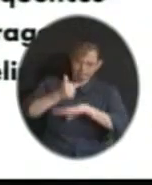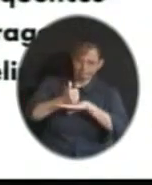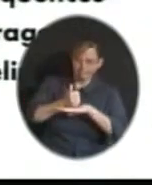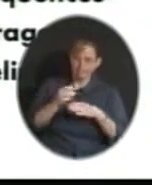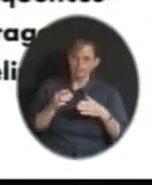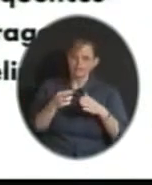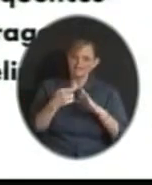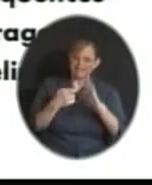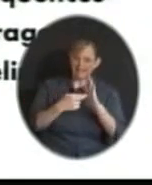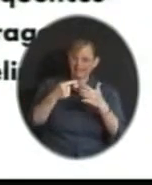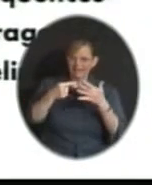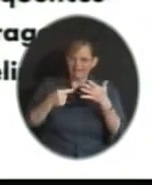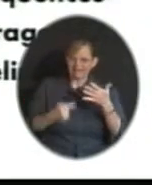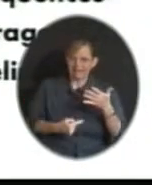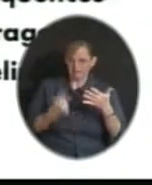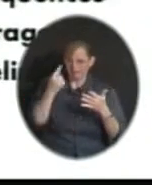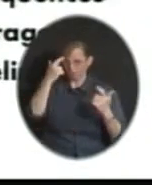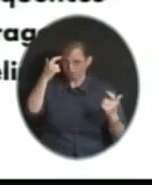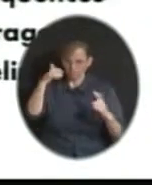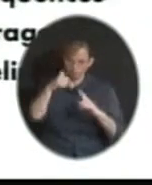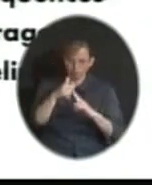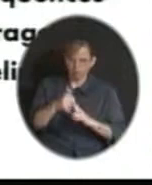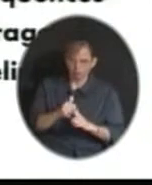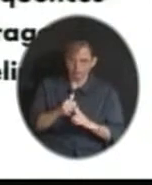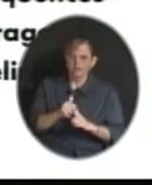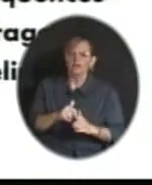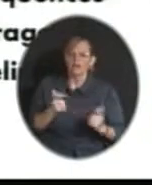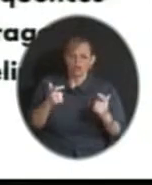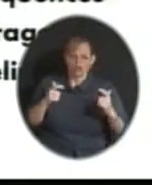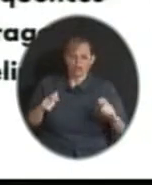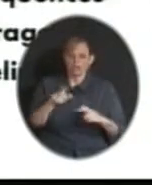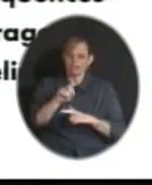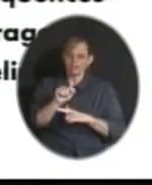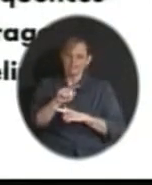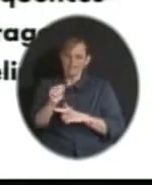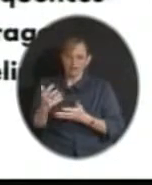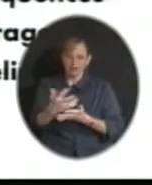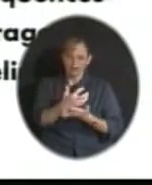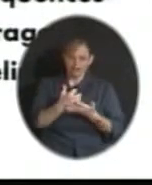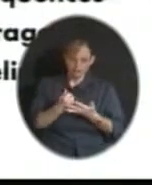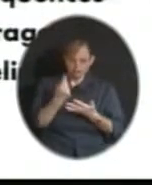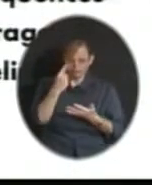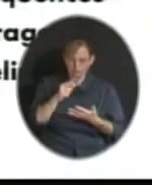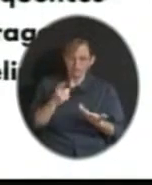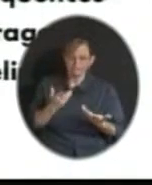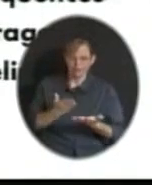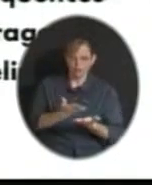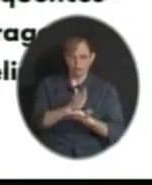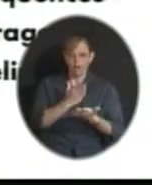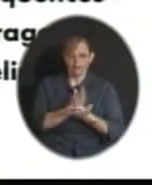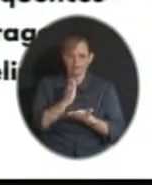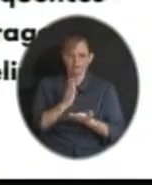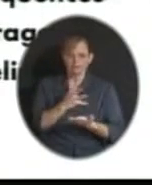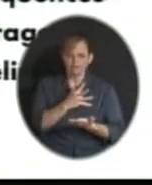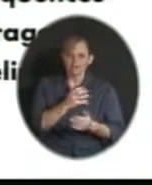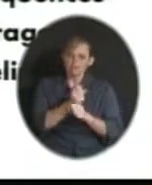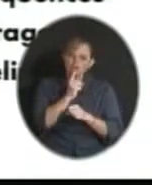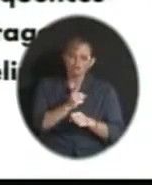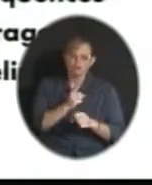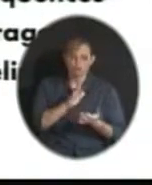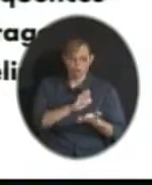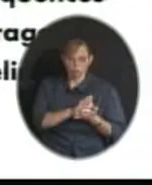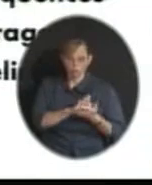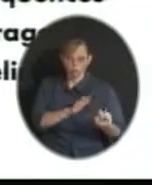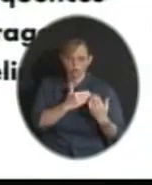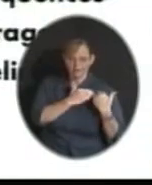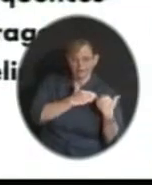guidelines and a large data collection effort for the Office for Civil Rights in terms of holding schools accountable to not